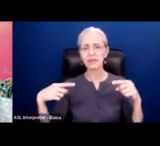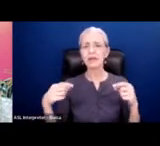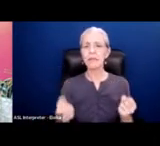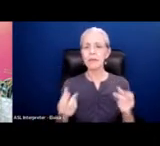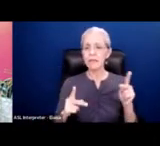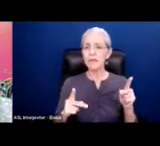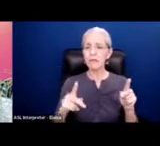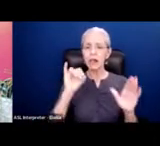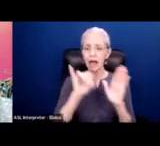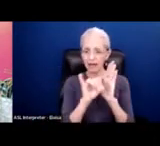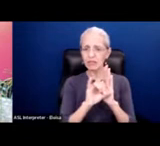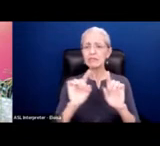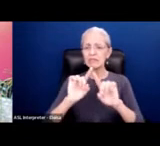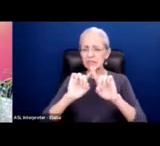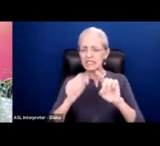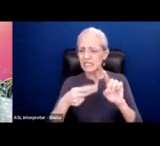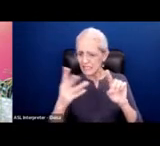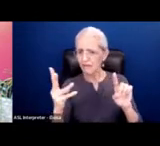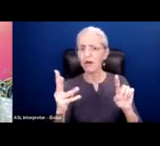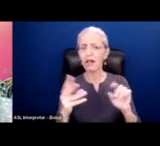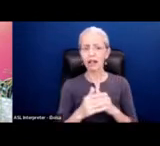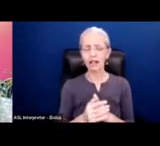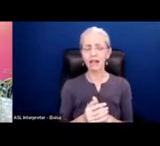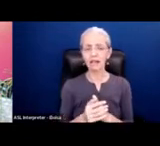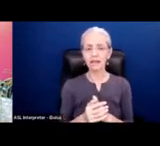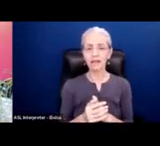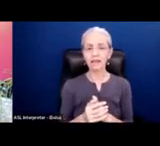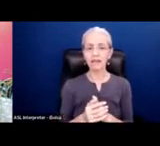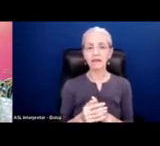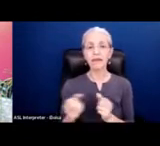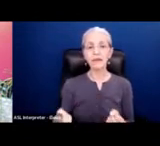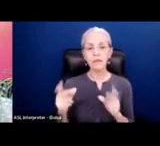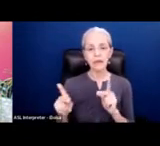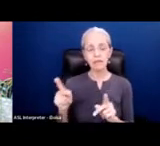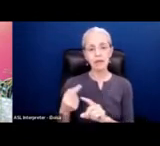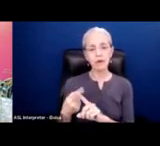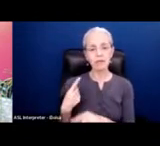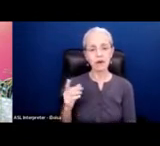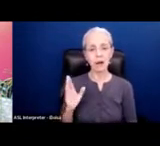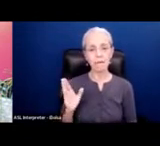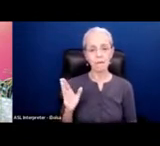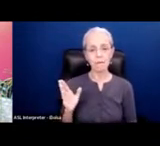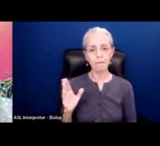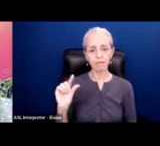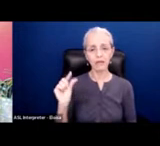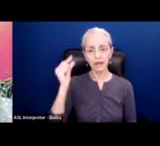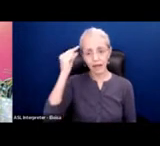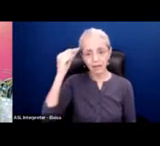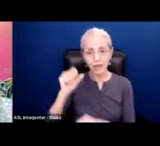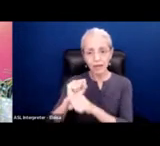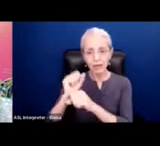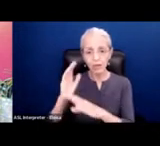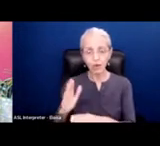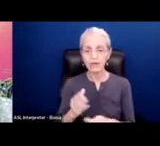workers, counselors, or care managers, and a lot of folks from who are government employees, a lot of